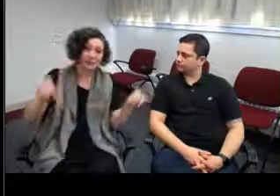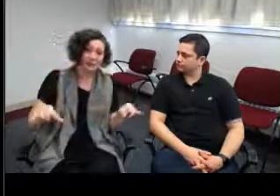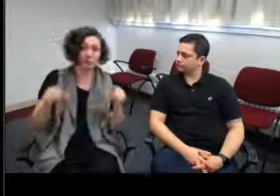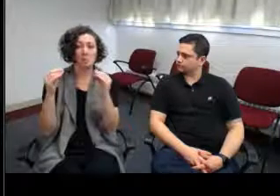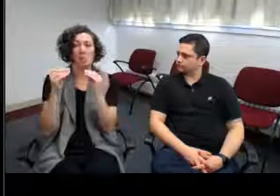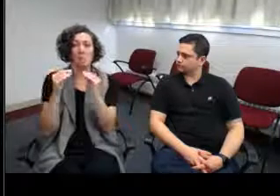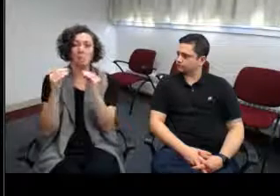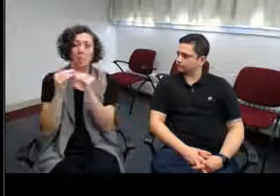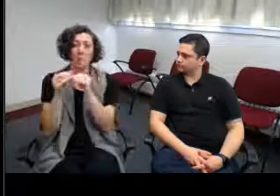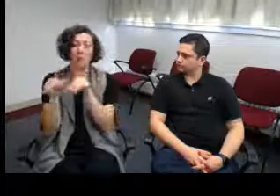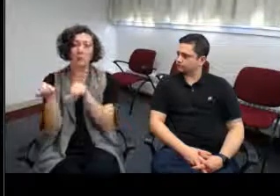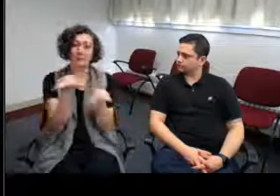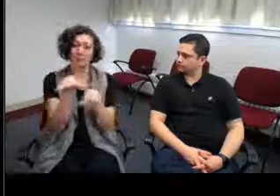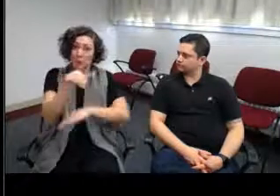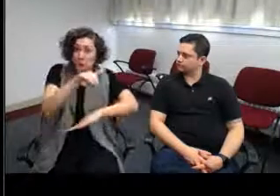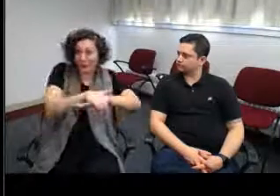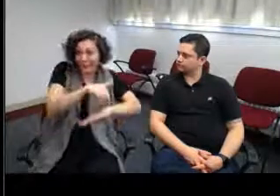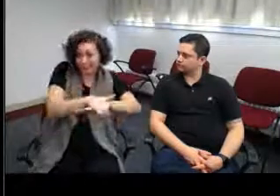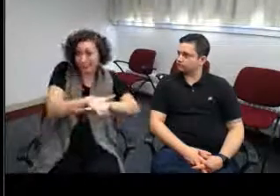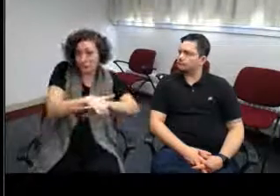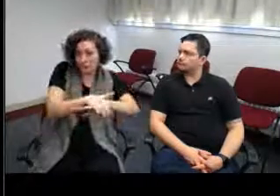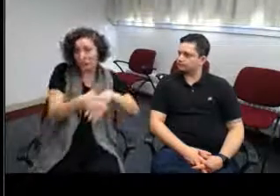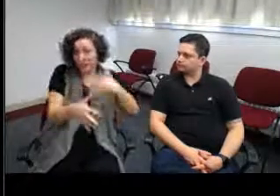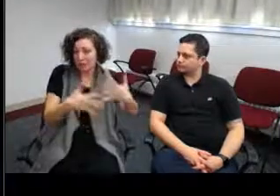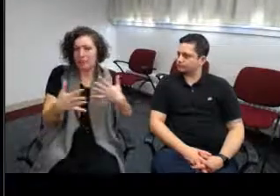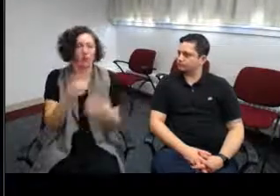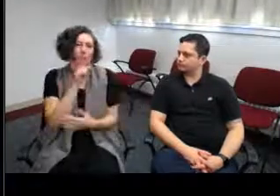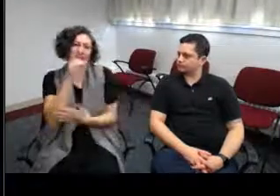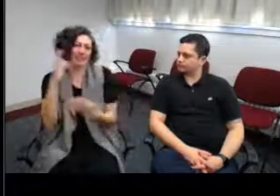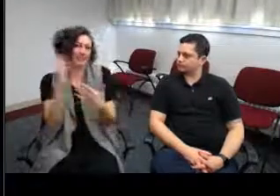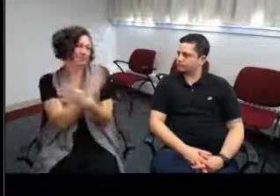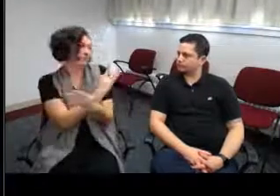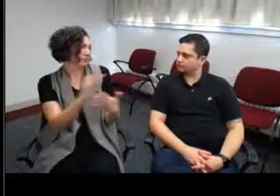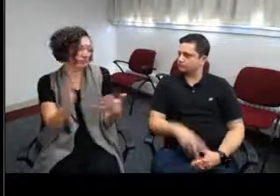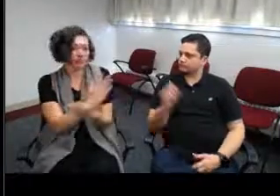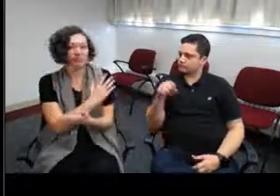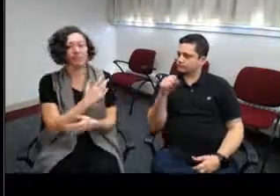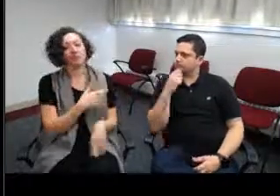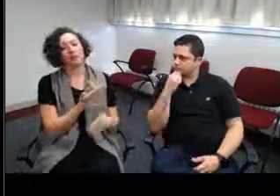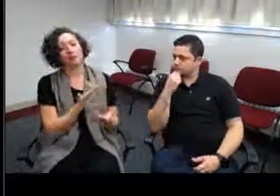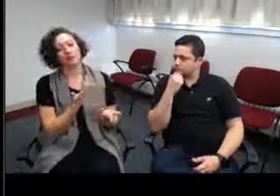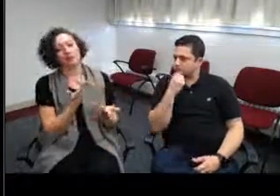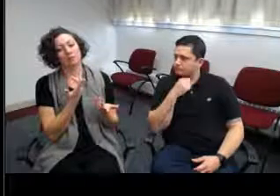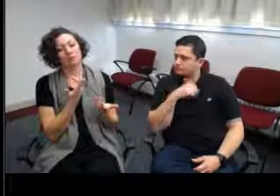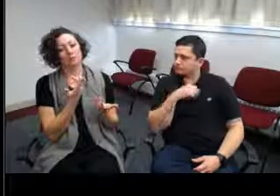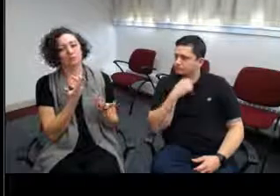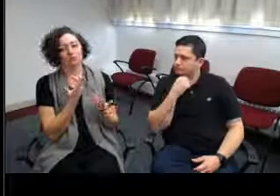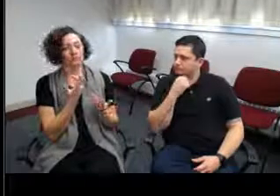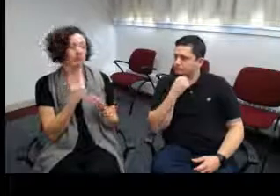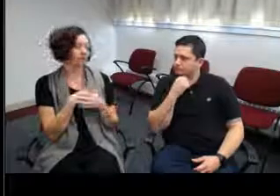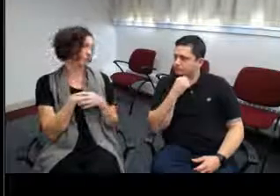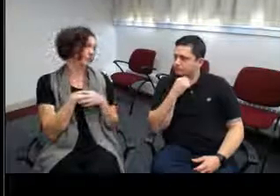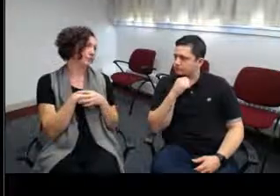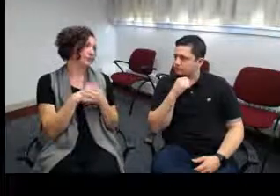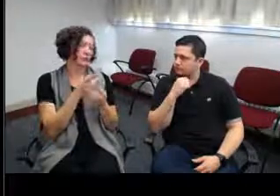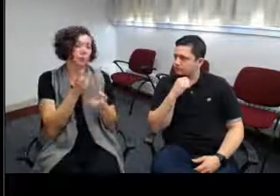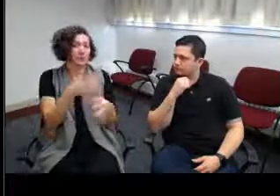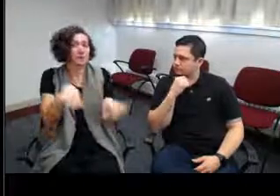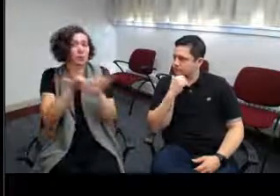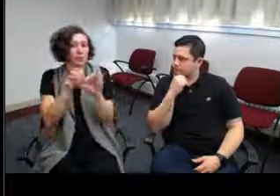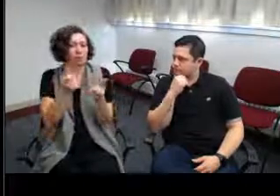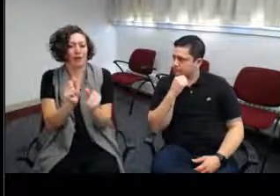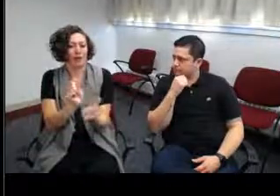Some use a sign system that is more similar to English, but it's not a true language. There really is a